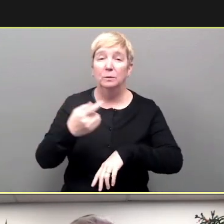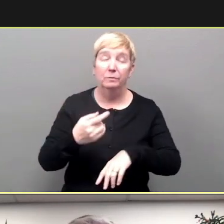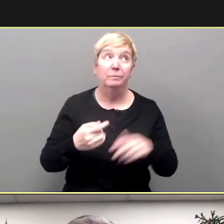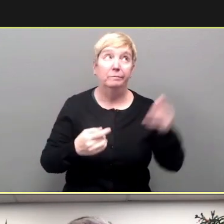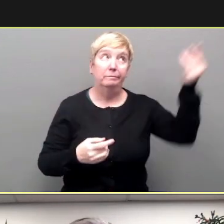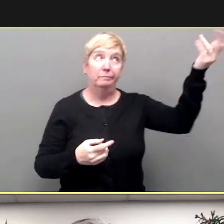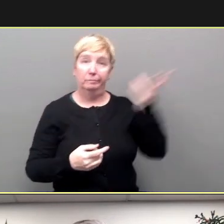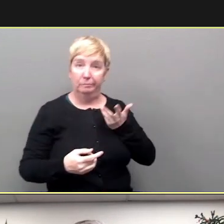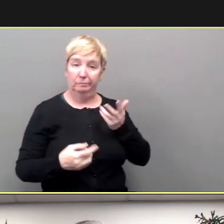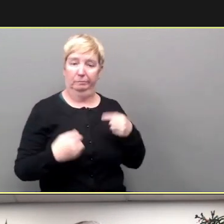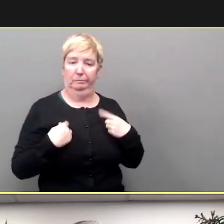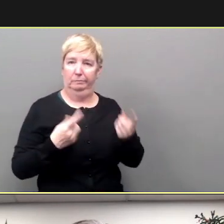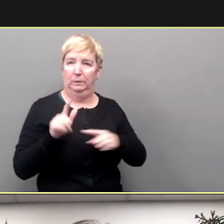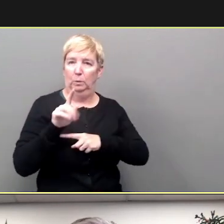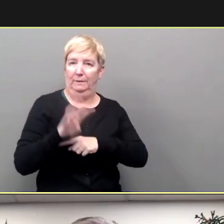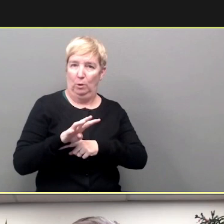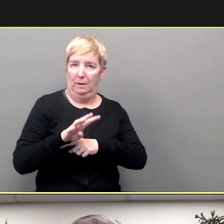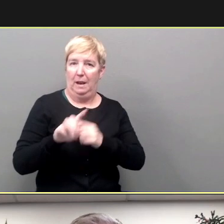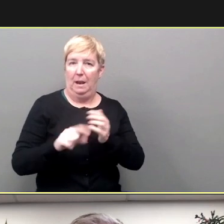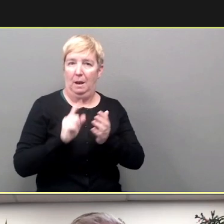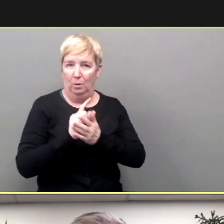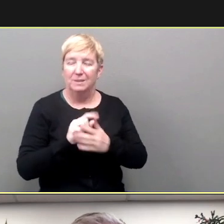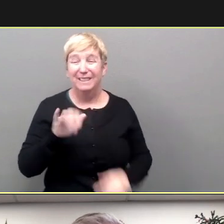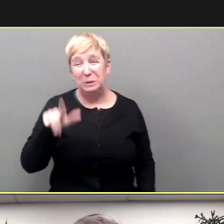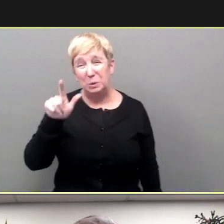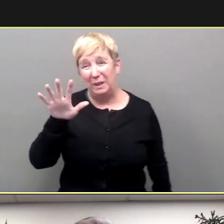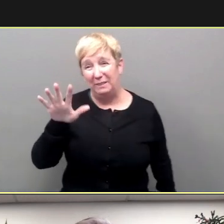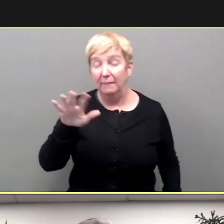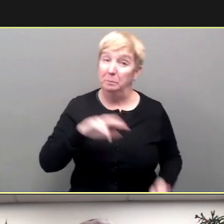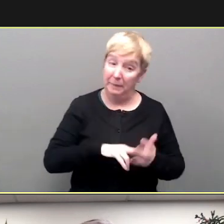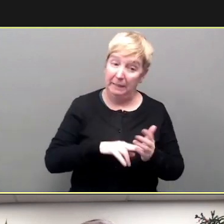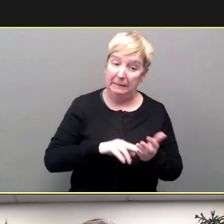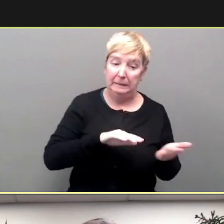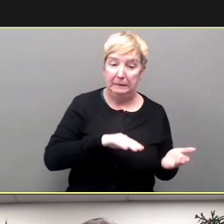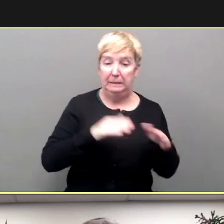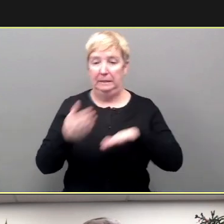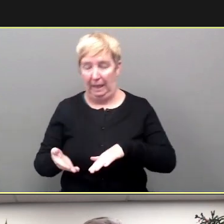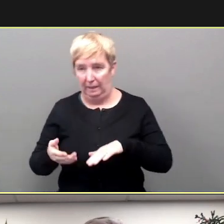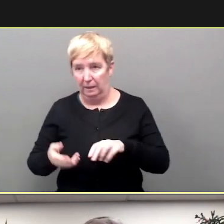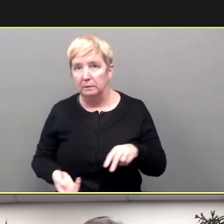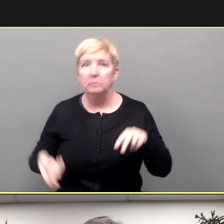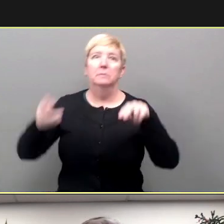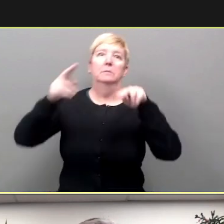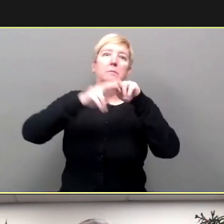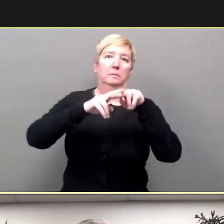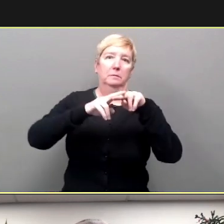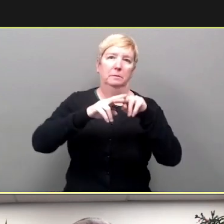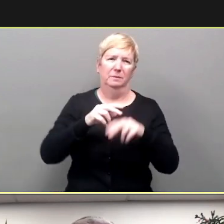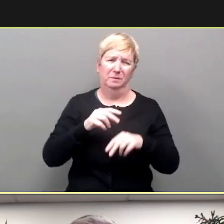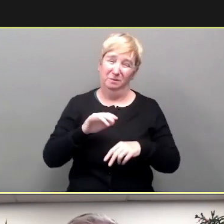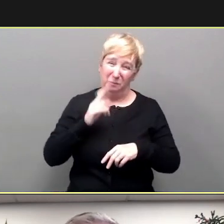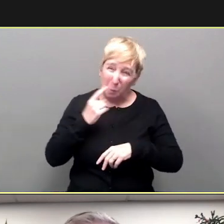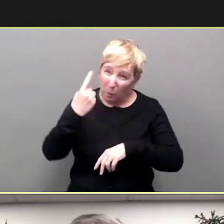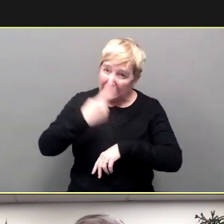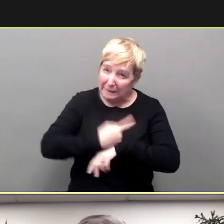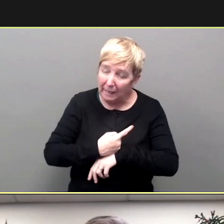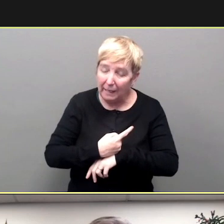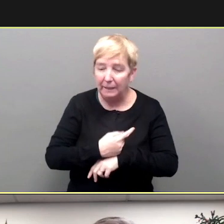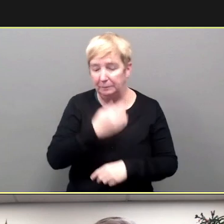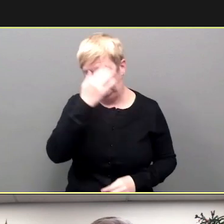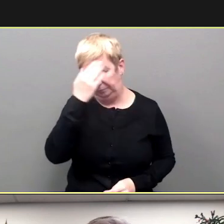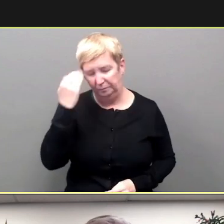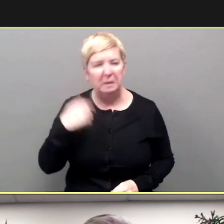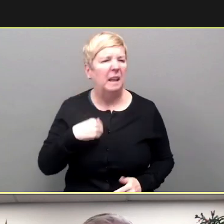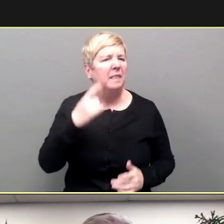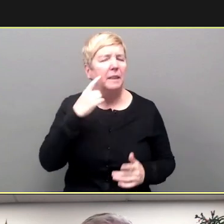in the past 24 hours are 25. That's much higher than we normally see for a single day's count. I think most of you know